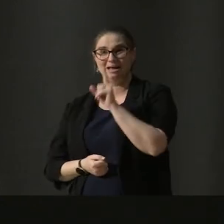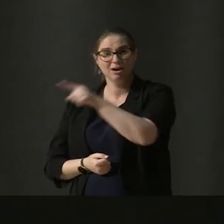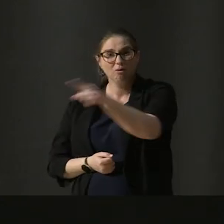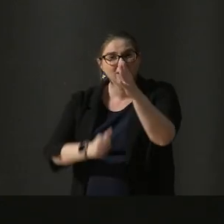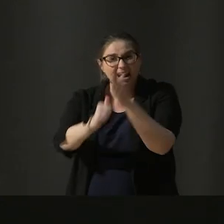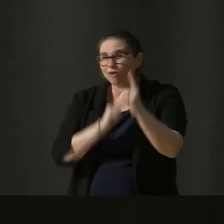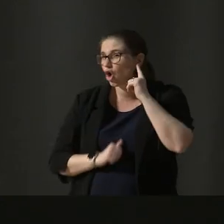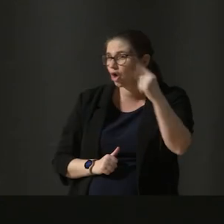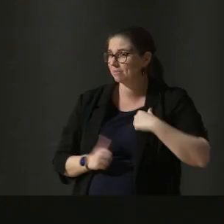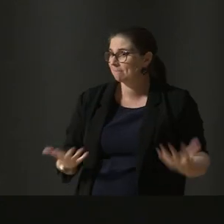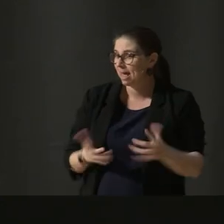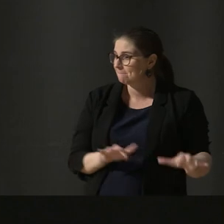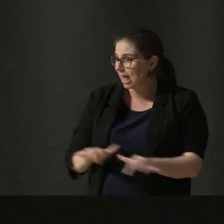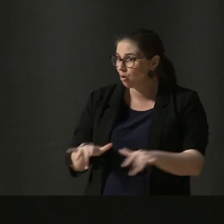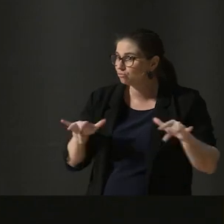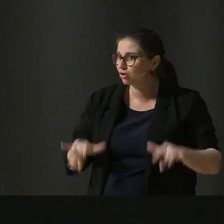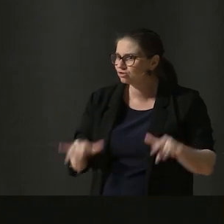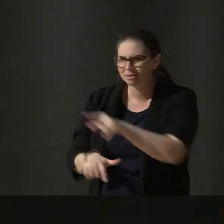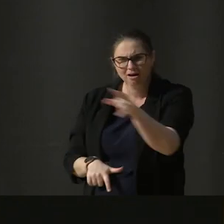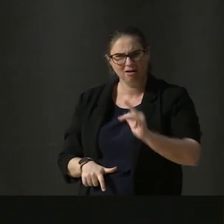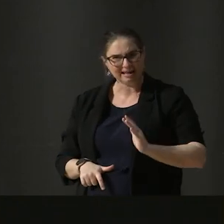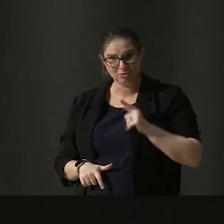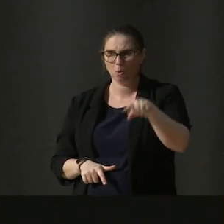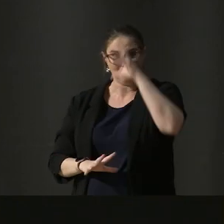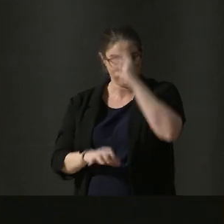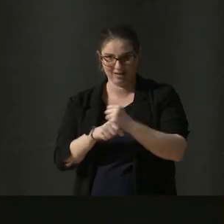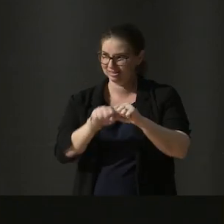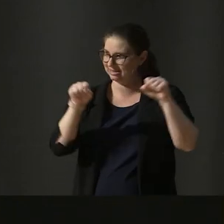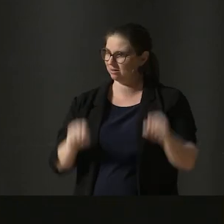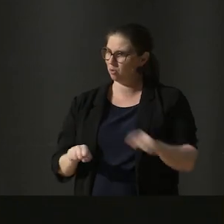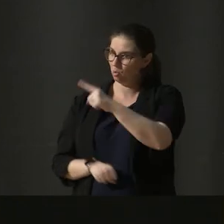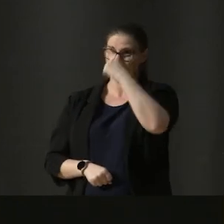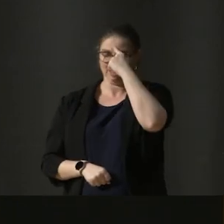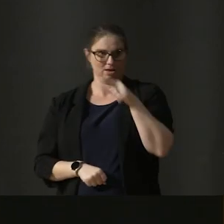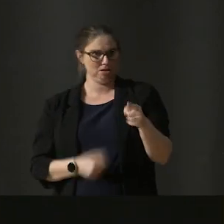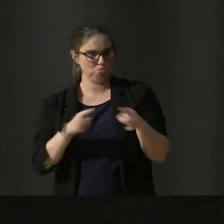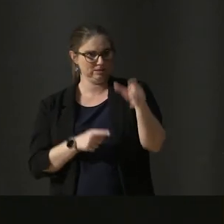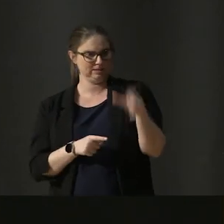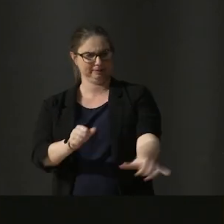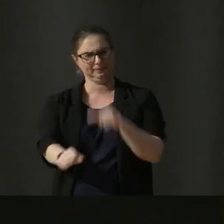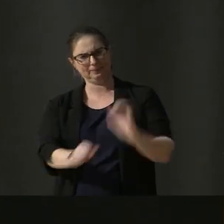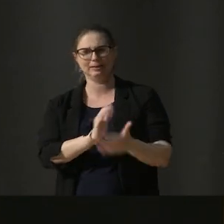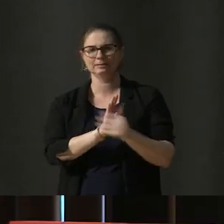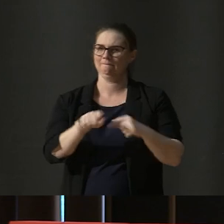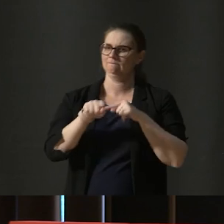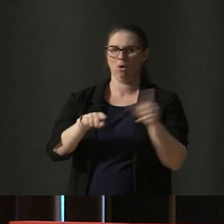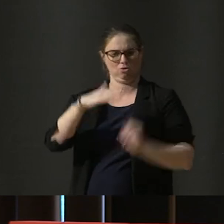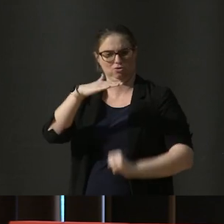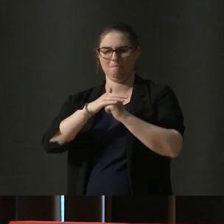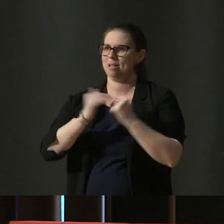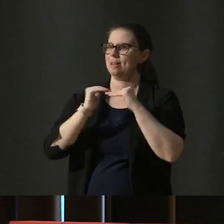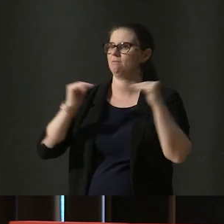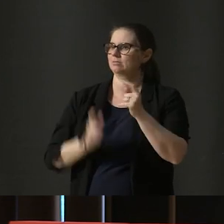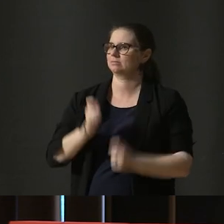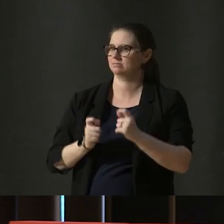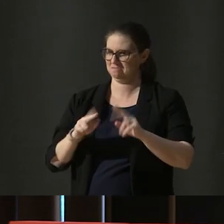But hang on a second. You haven't even heard me play piano. But isn't it interesting how much faith we have in the system that we can determine